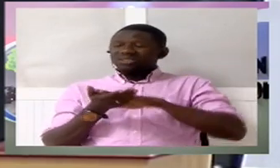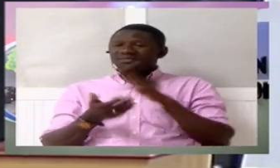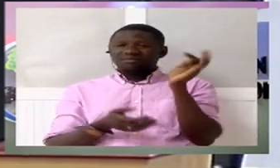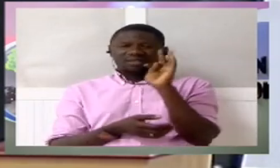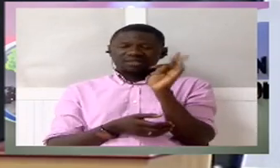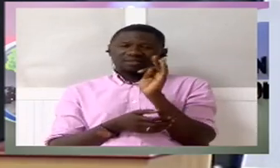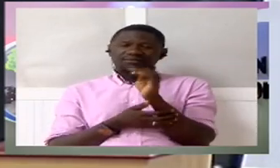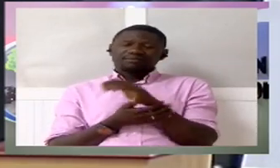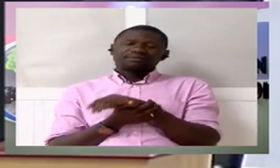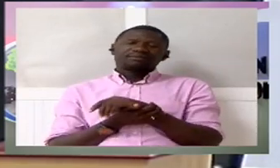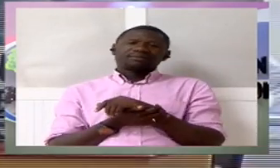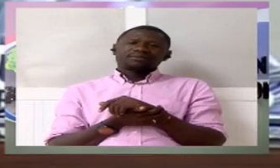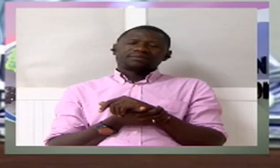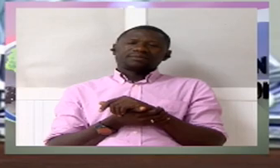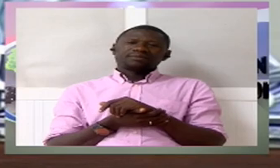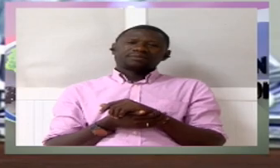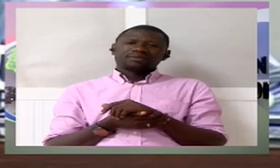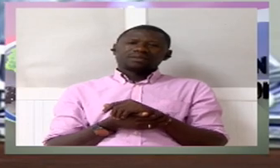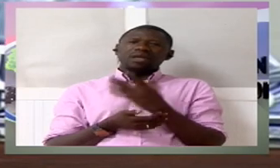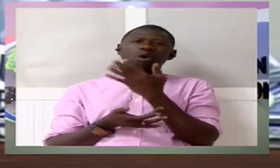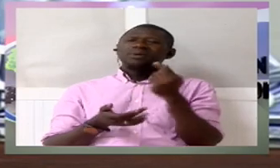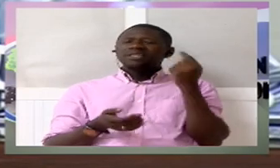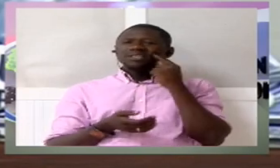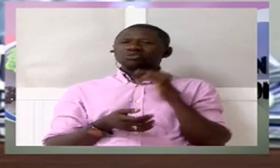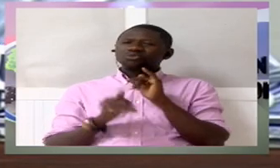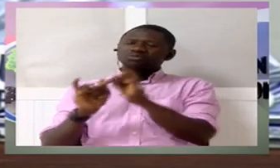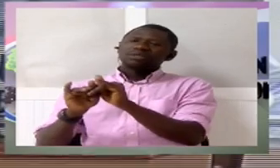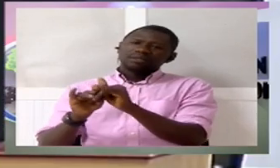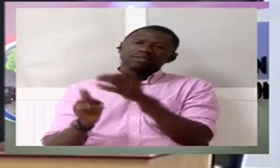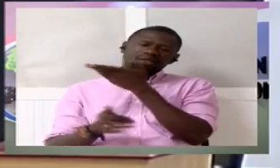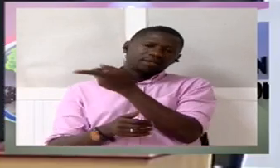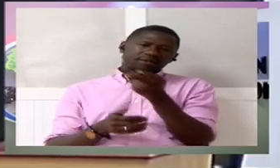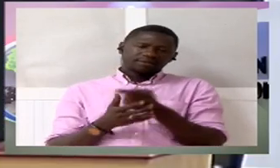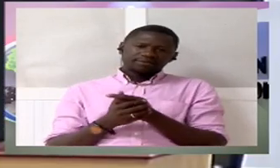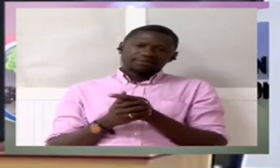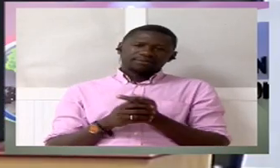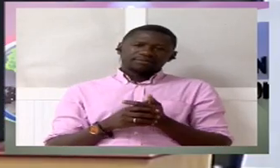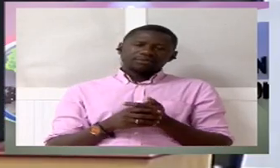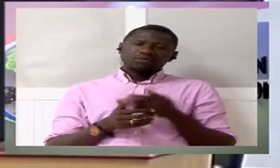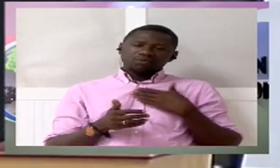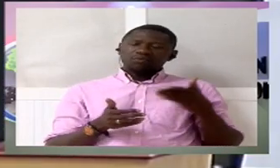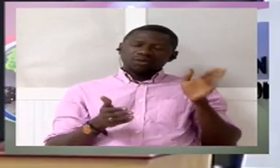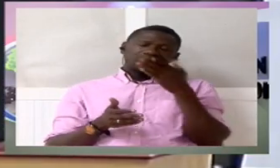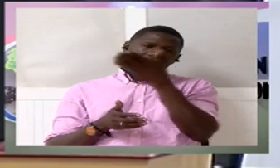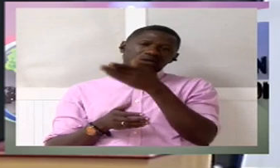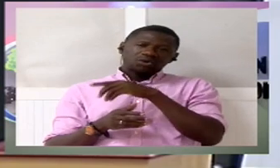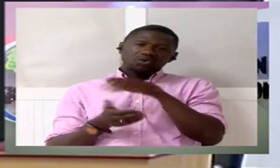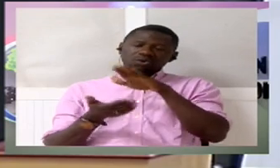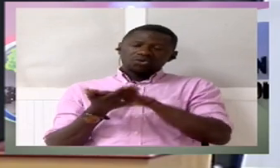Friday. Friday around 12. How many days did you spend there? Thursday and Saturday. We went there on Thursday.